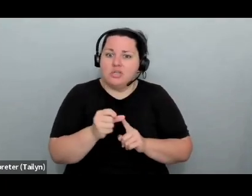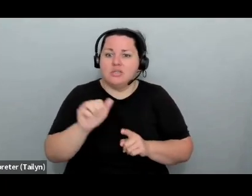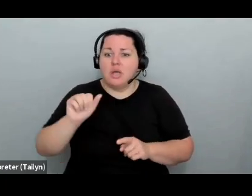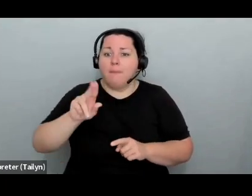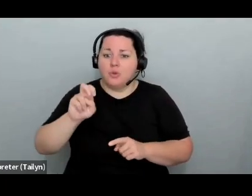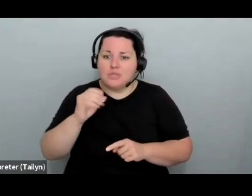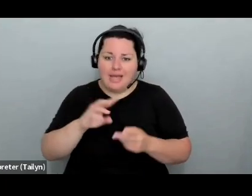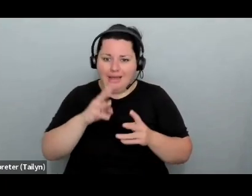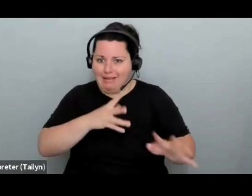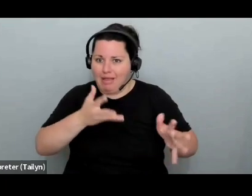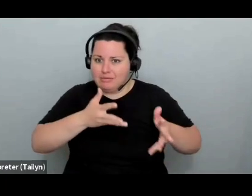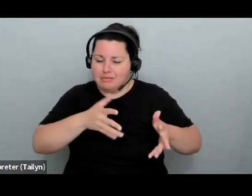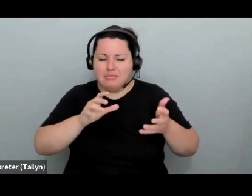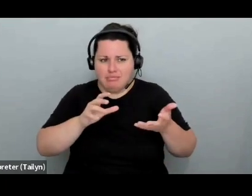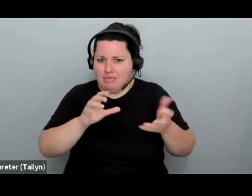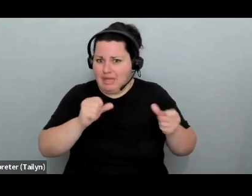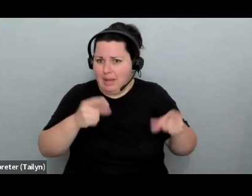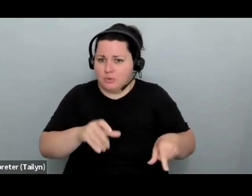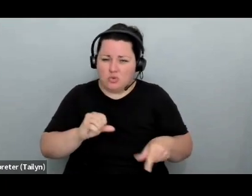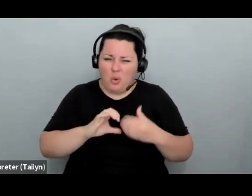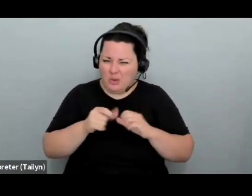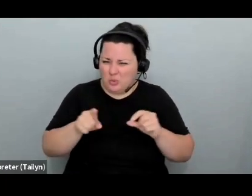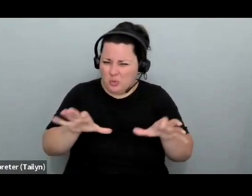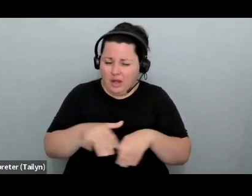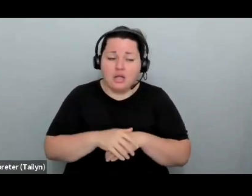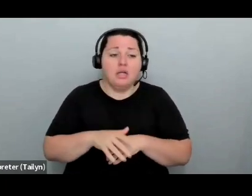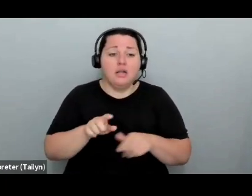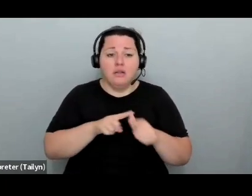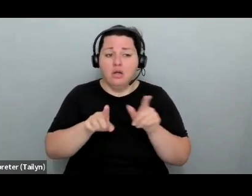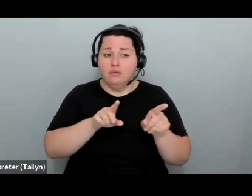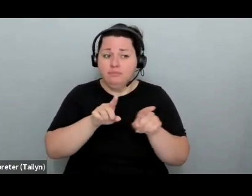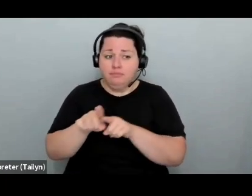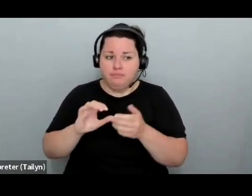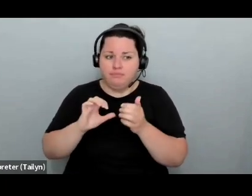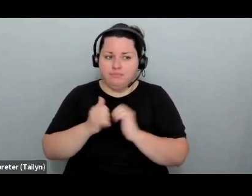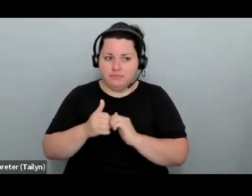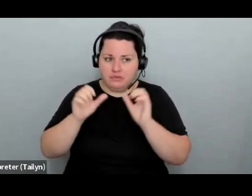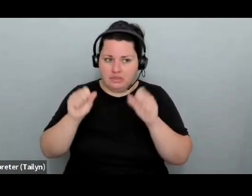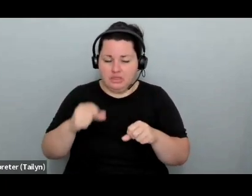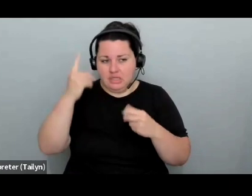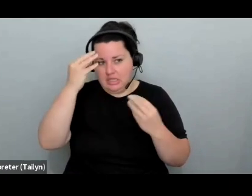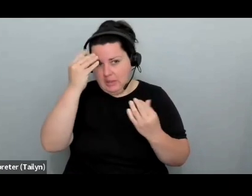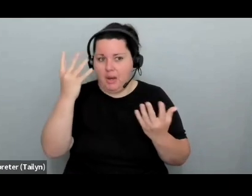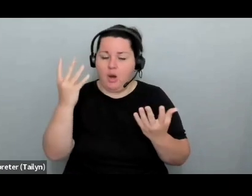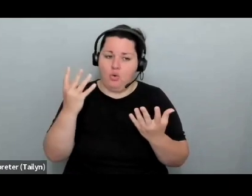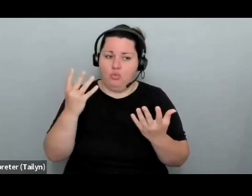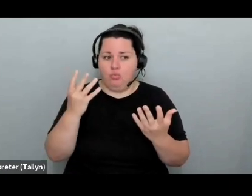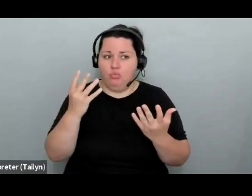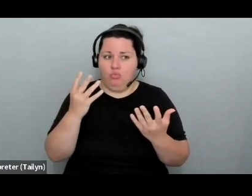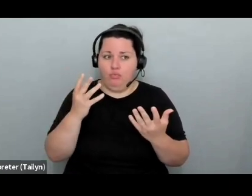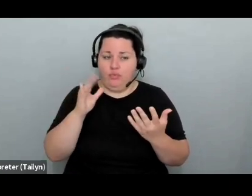So how do you begin to do that? And then also, how do you begin to really think about responding